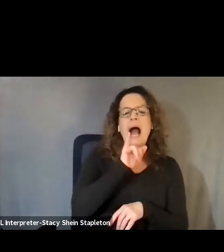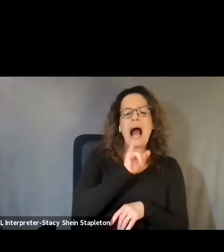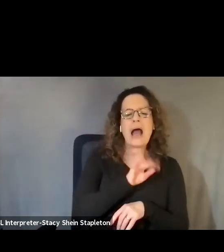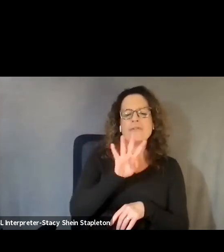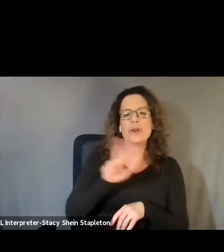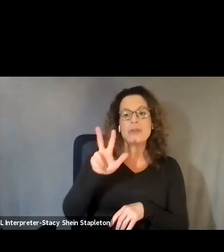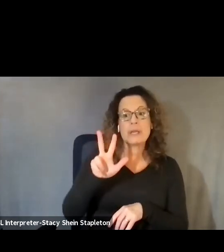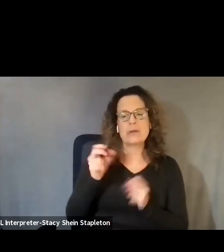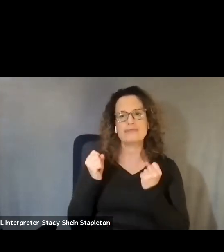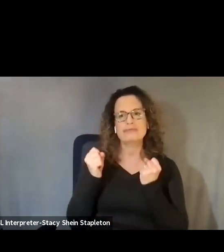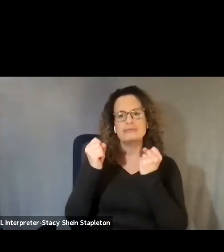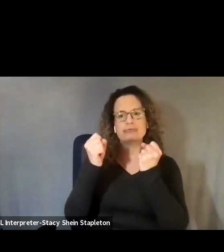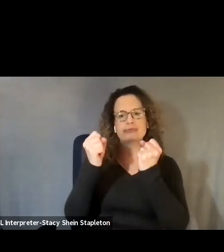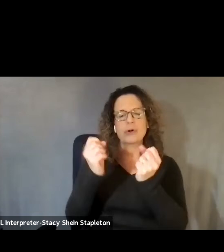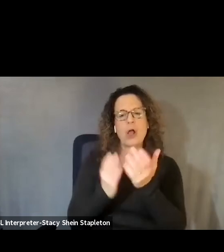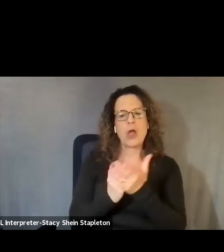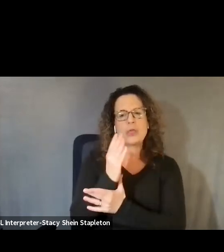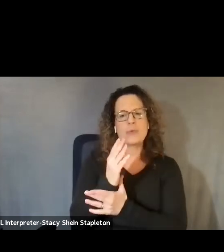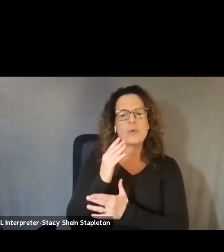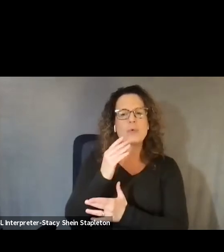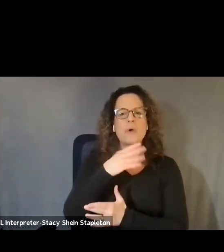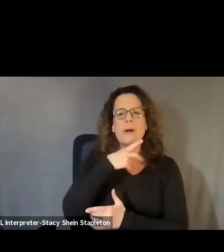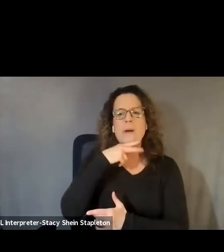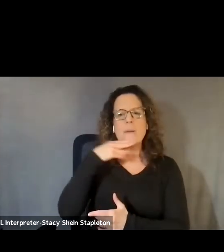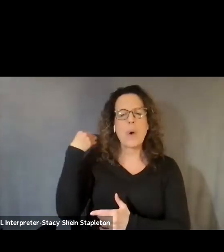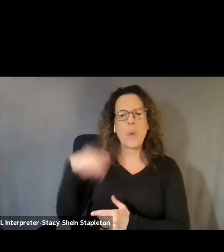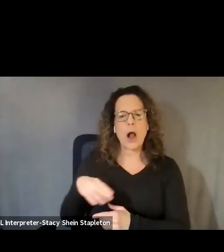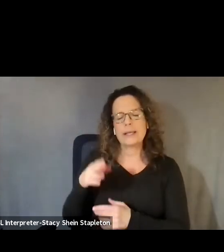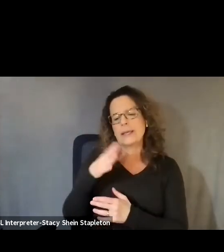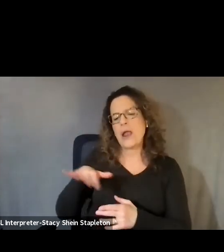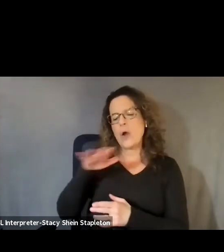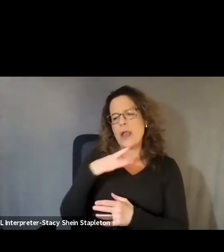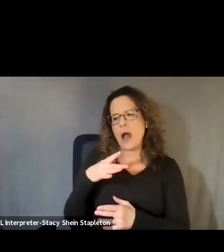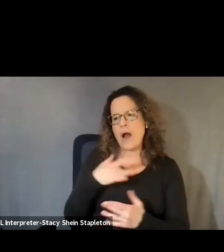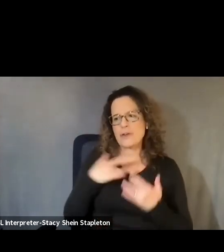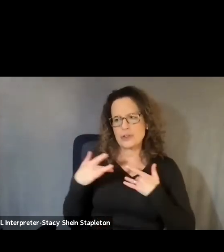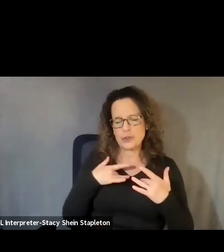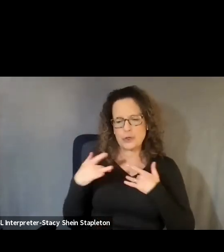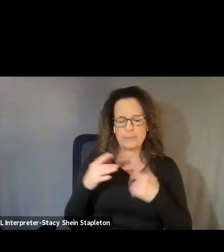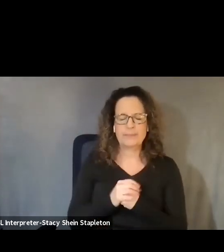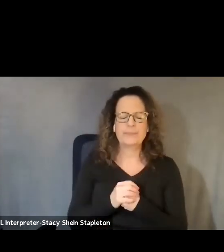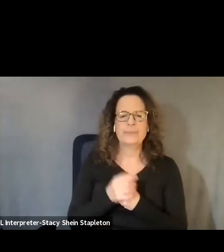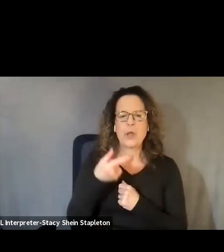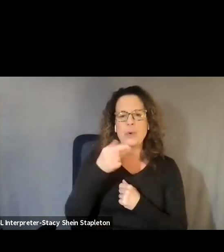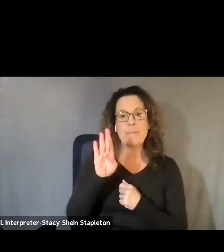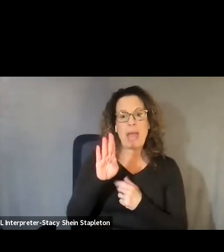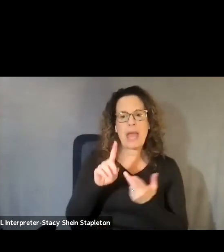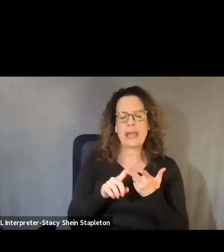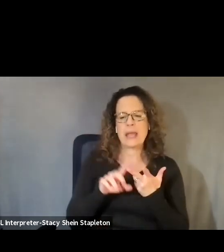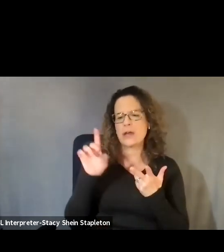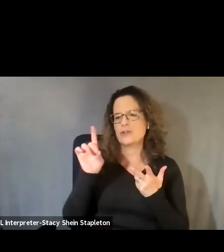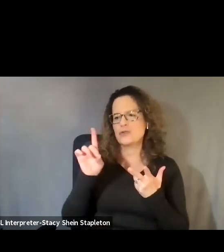you are going through a part of the Milwaukee area of concern. Green Bay, Detroit